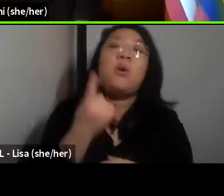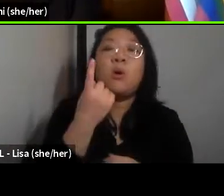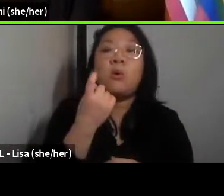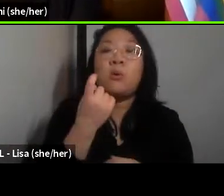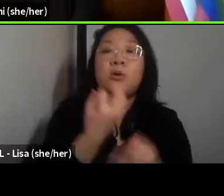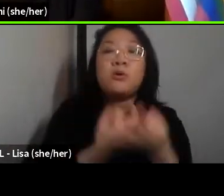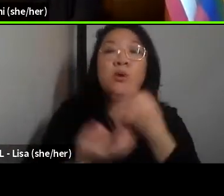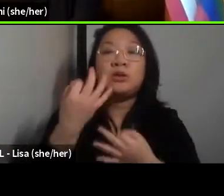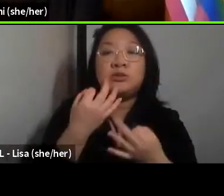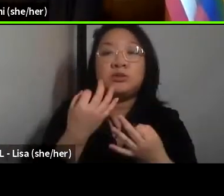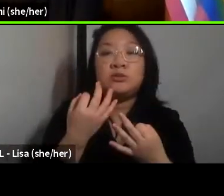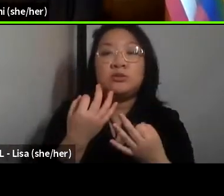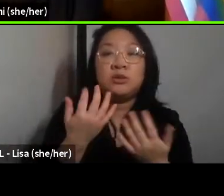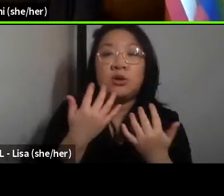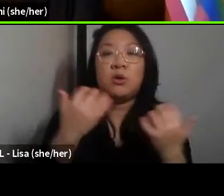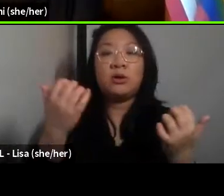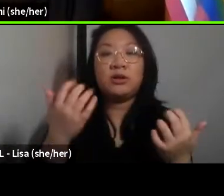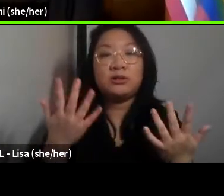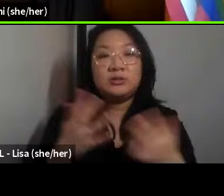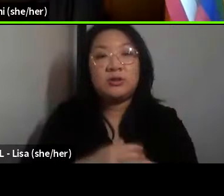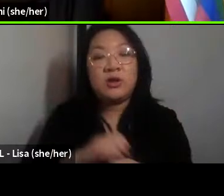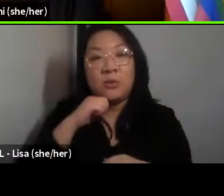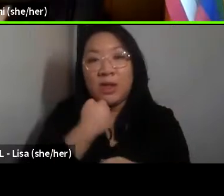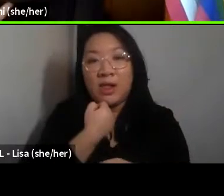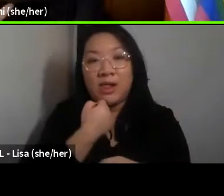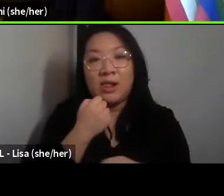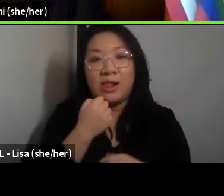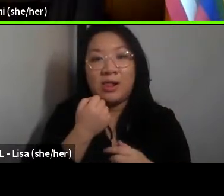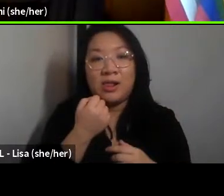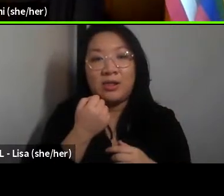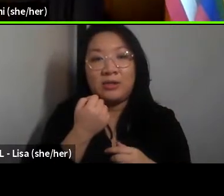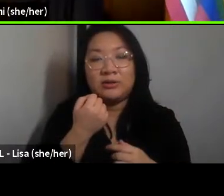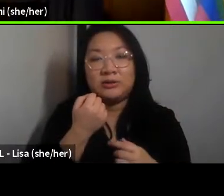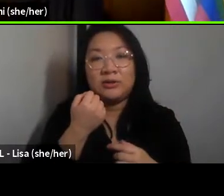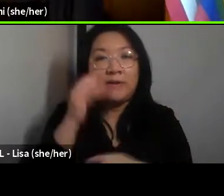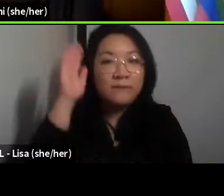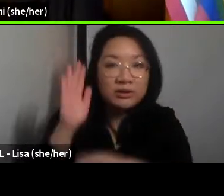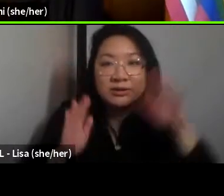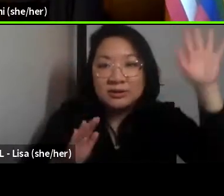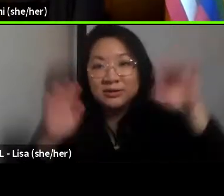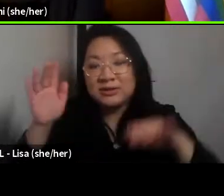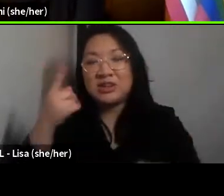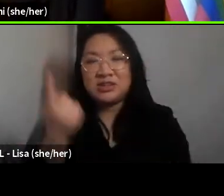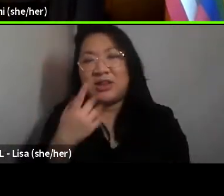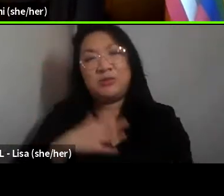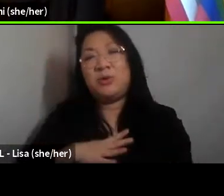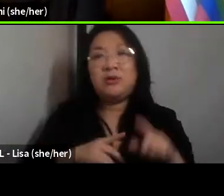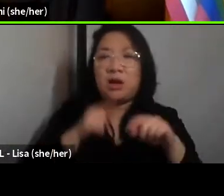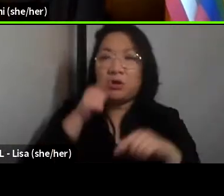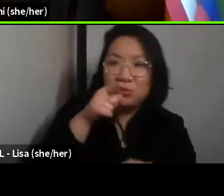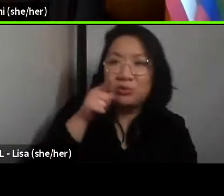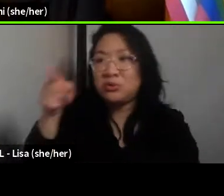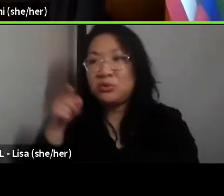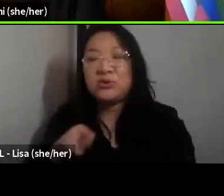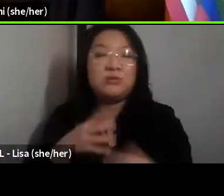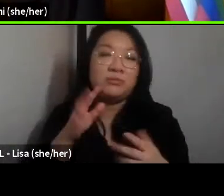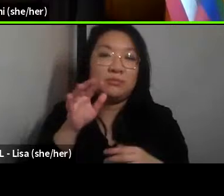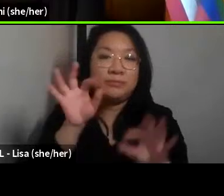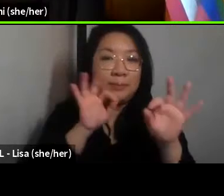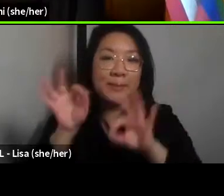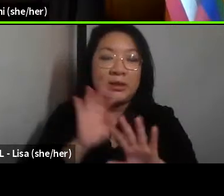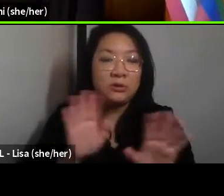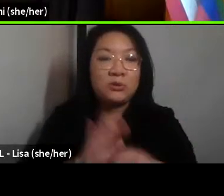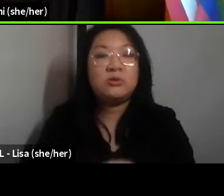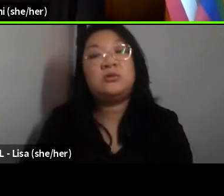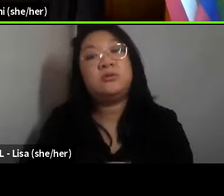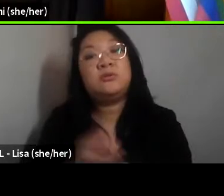question. And I'm just gonna ask people to volunteer to come in on this one, because I don't wanna keep picking on people. But our audience